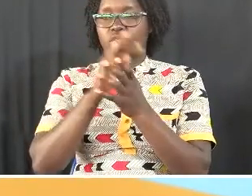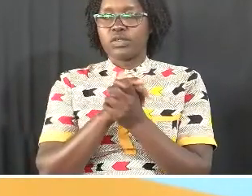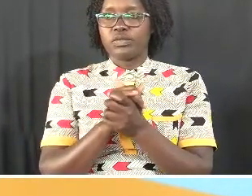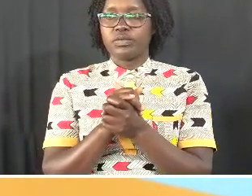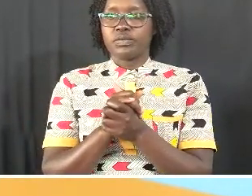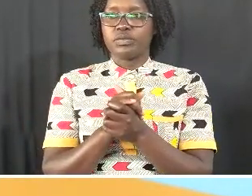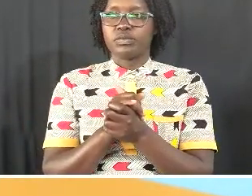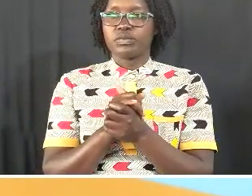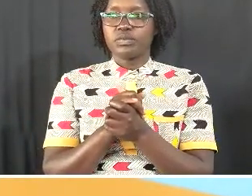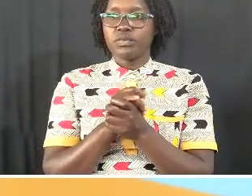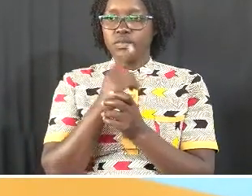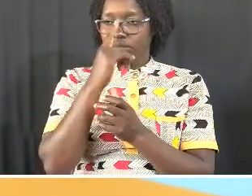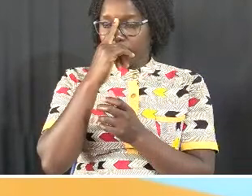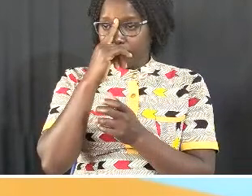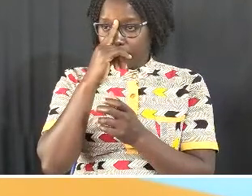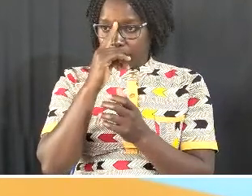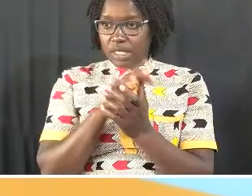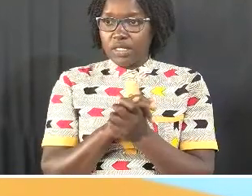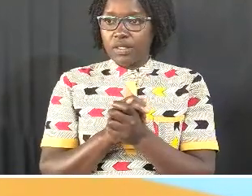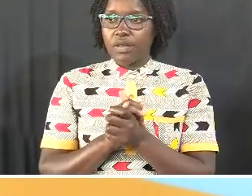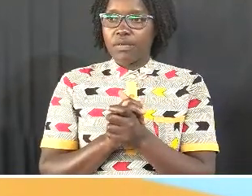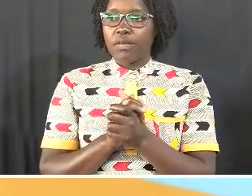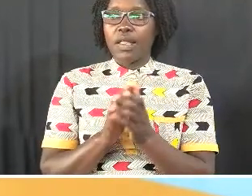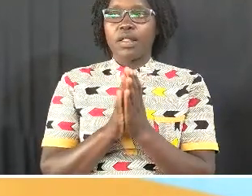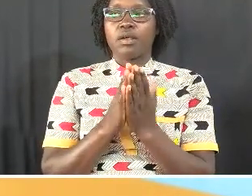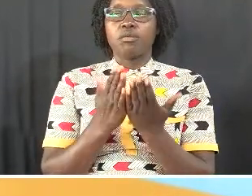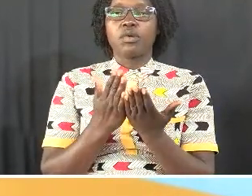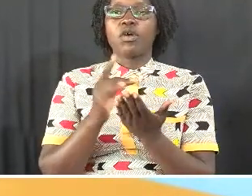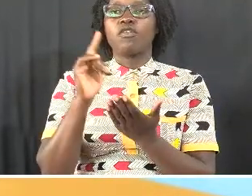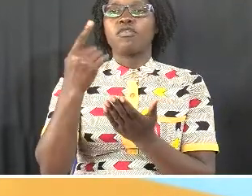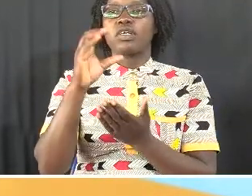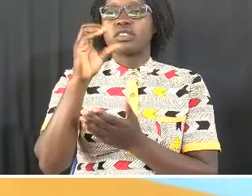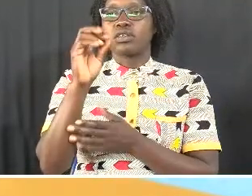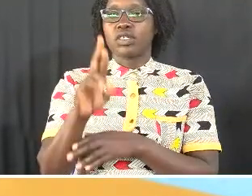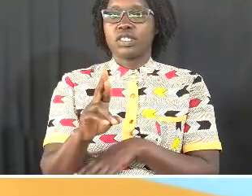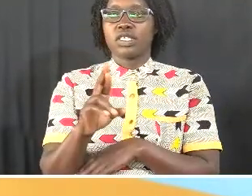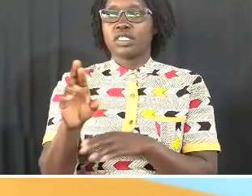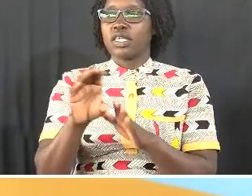Christ. So let's go back to our book of 1 Corinthians chapter